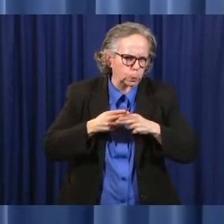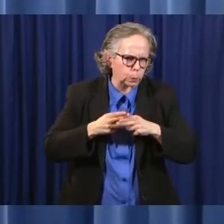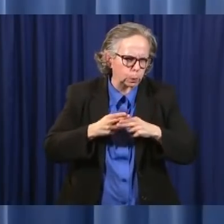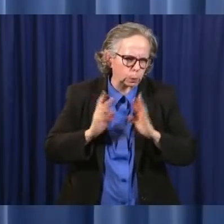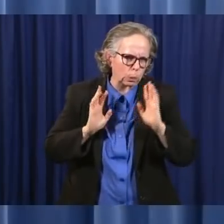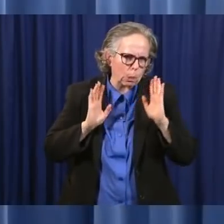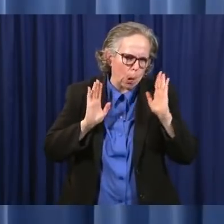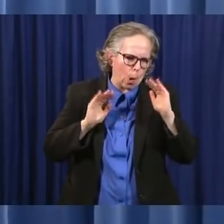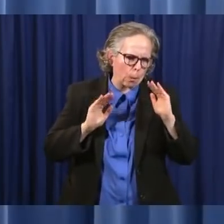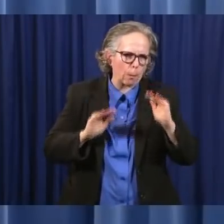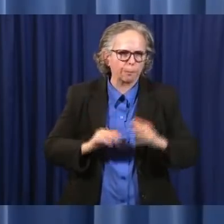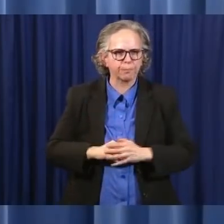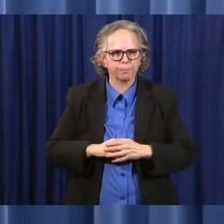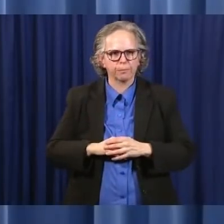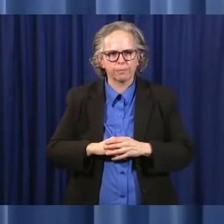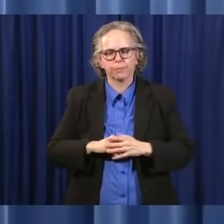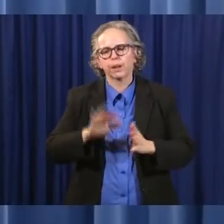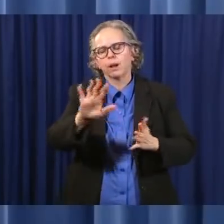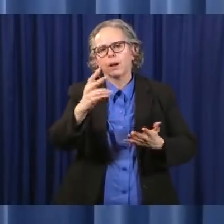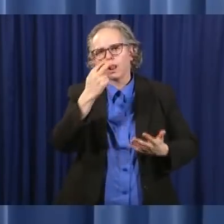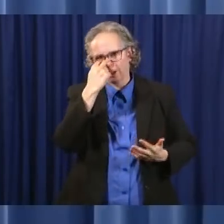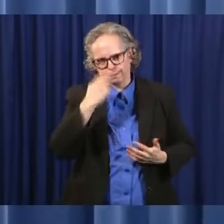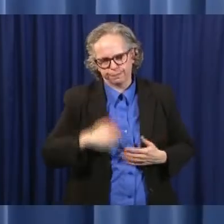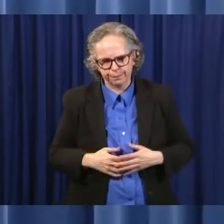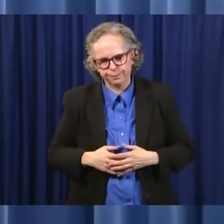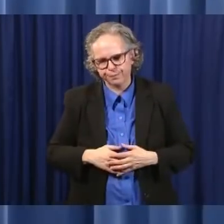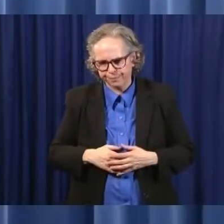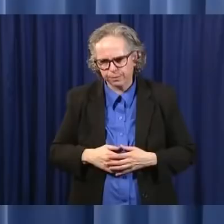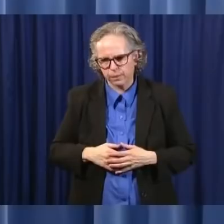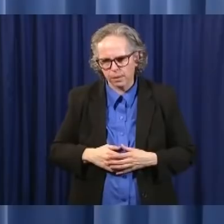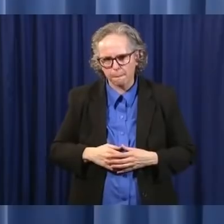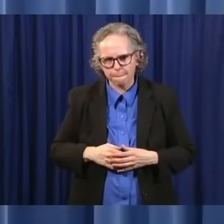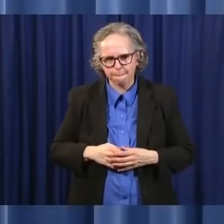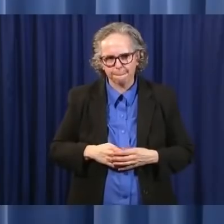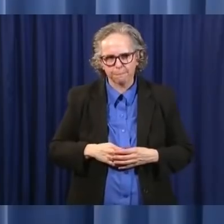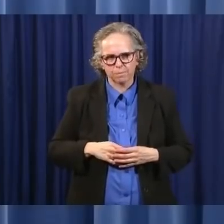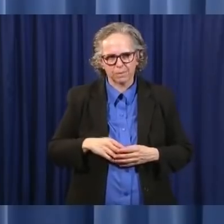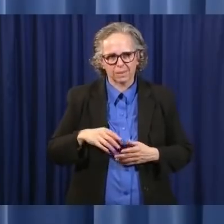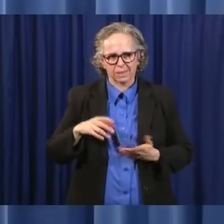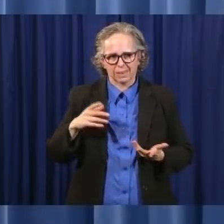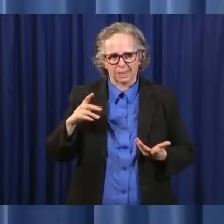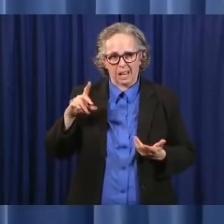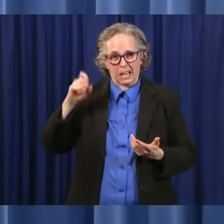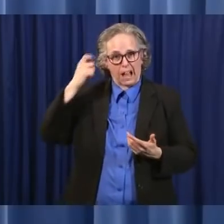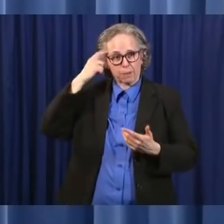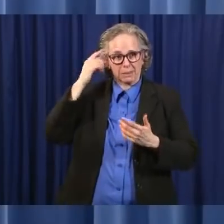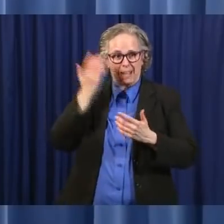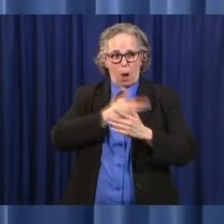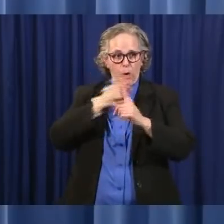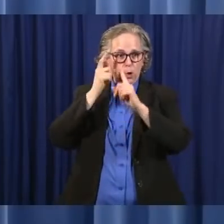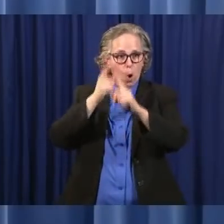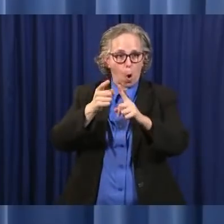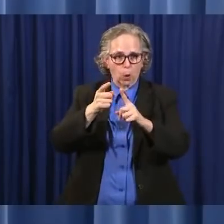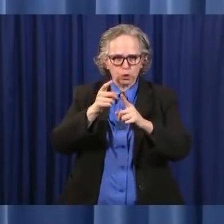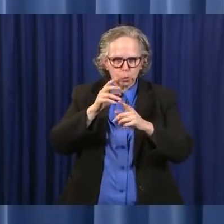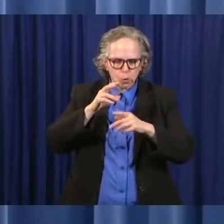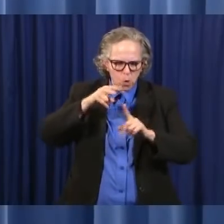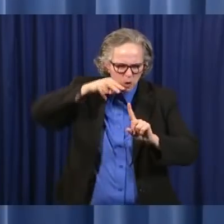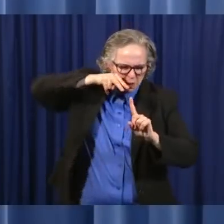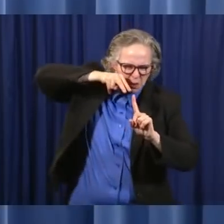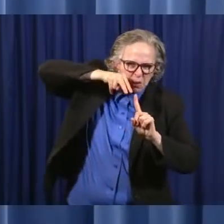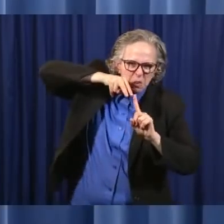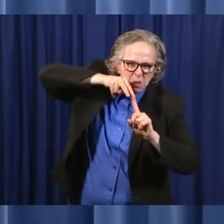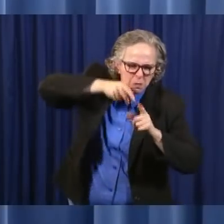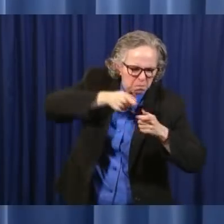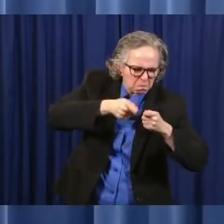far as guidance. And look, the government should not be micromanaging this. What we're trying to do is just take best practices